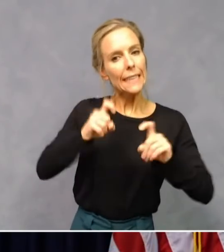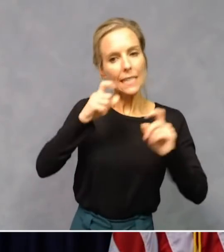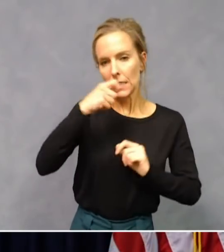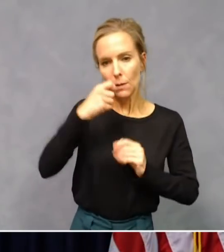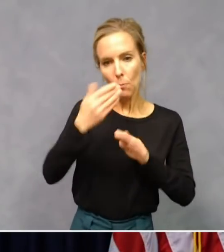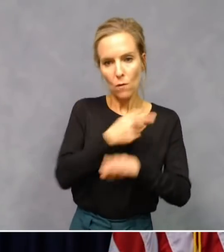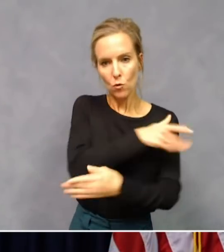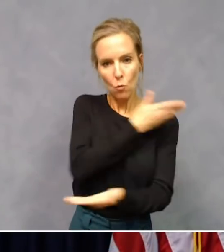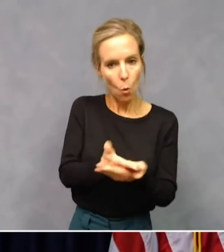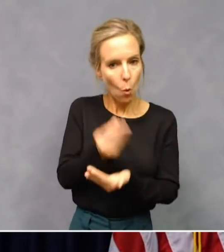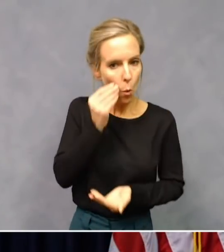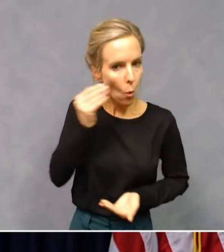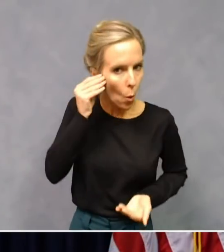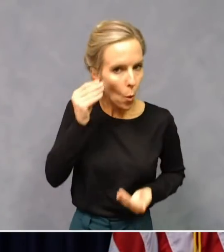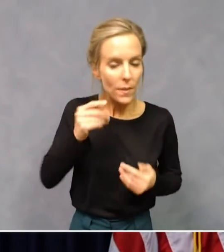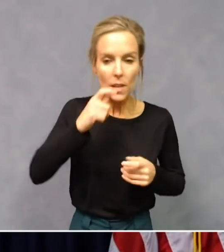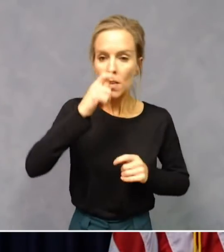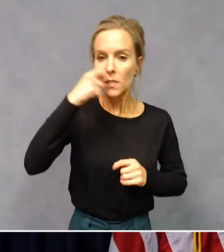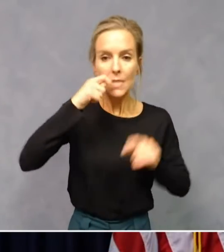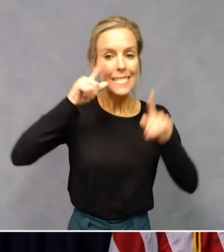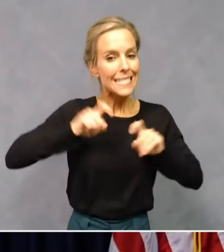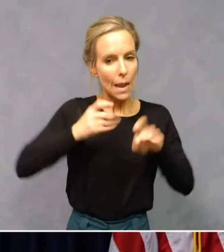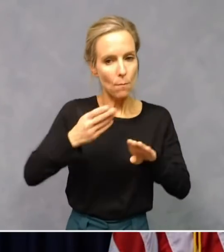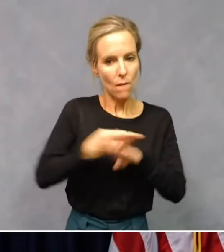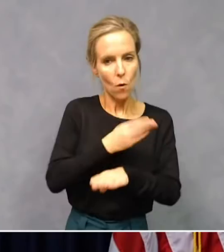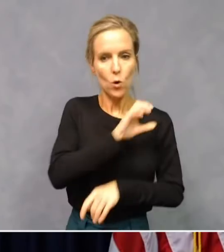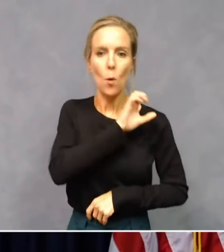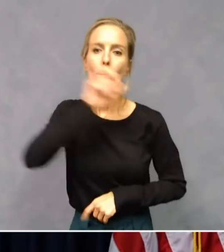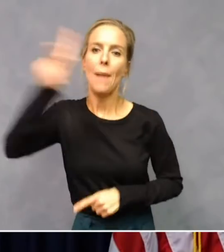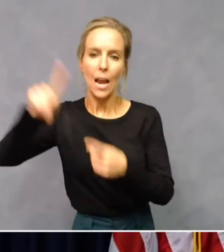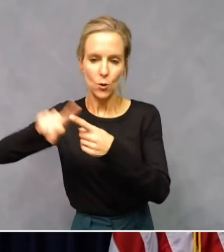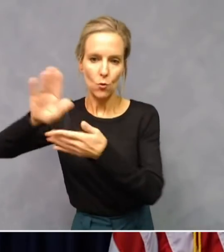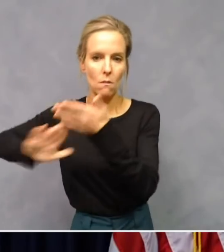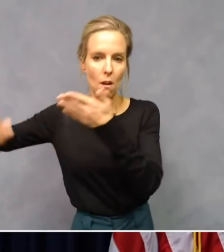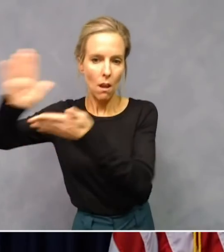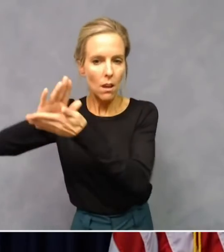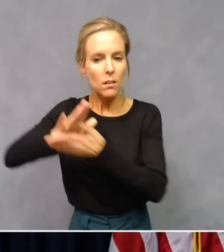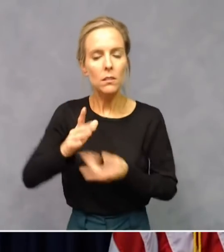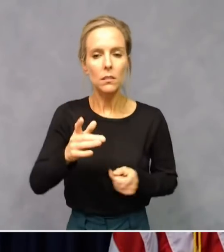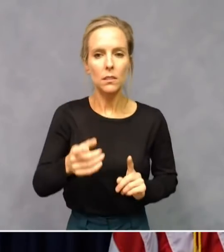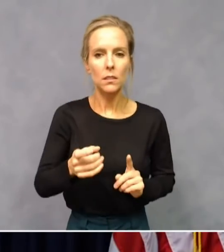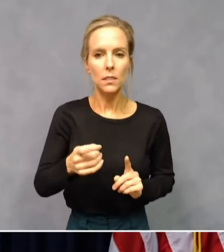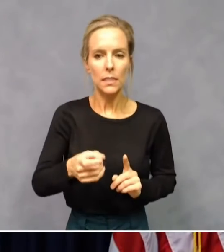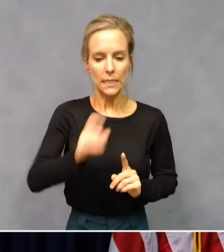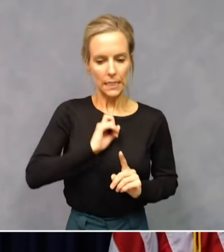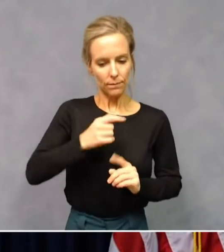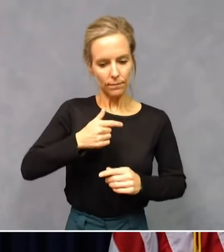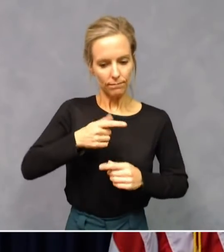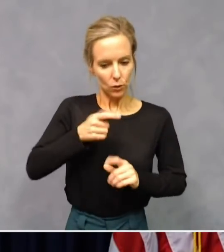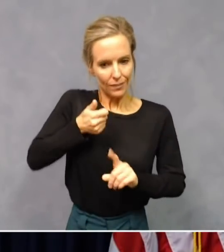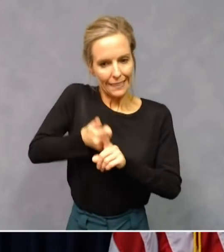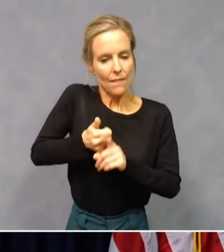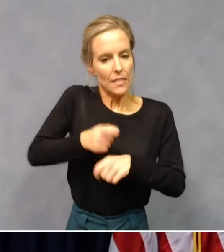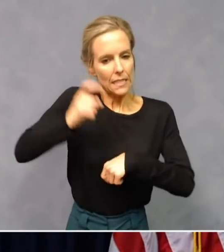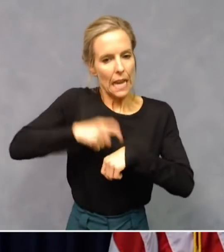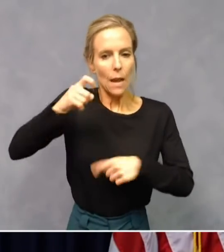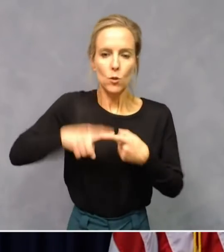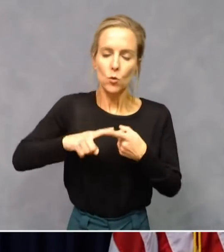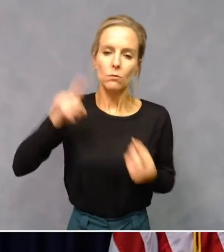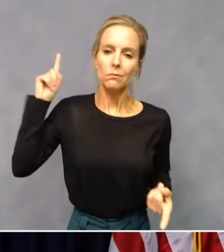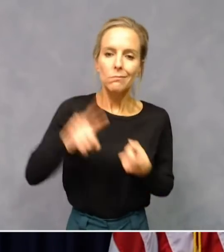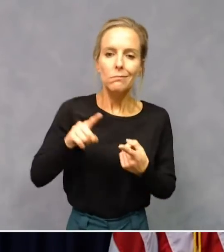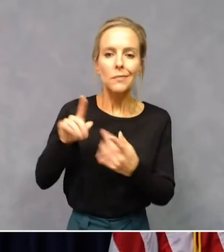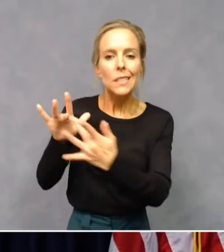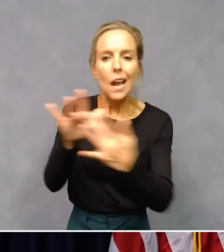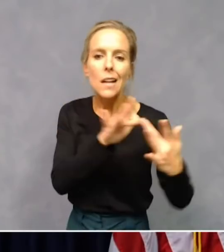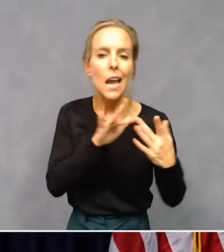get tested before you go back, give yourself a specific amount of time where you can cut down on those contacts, and